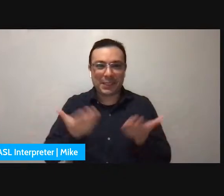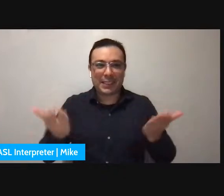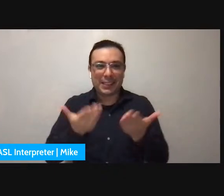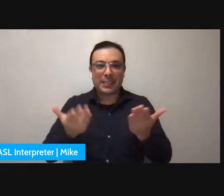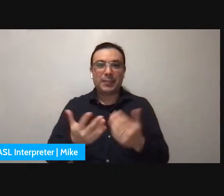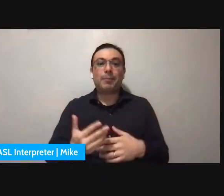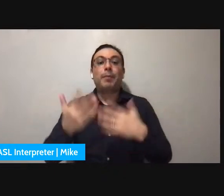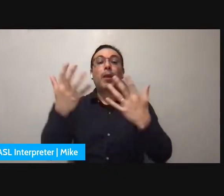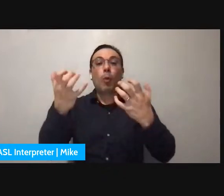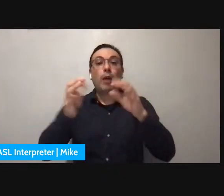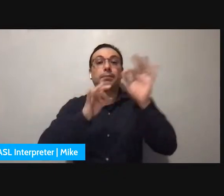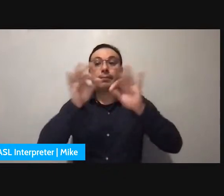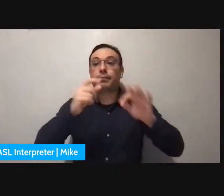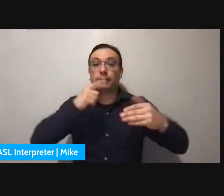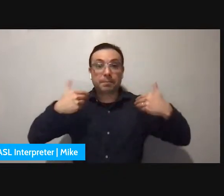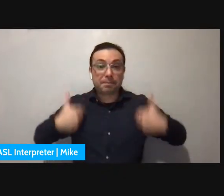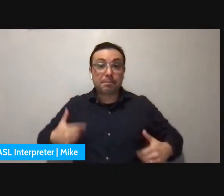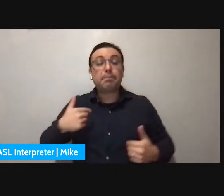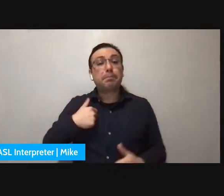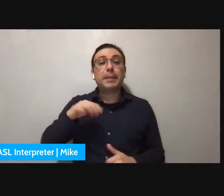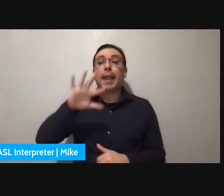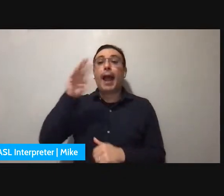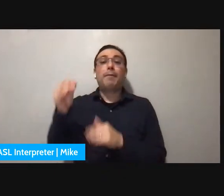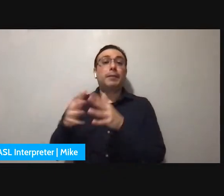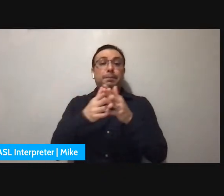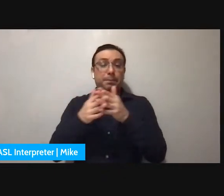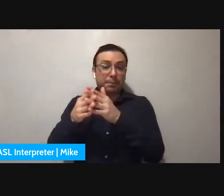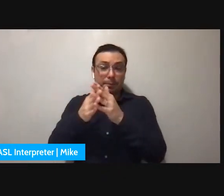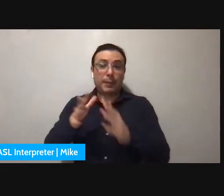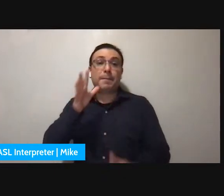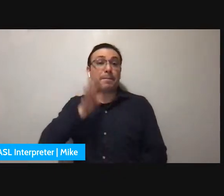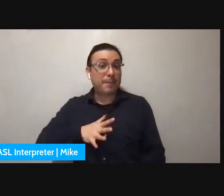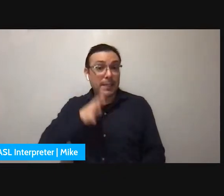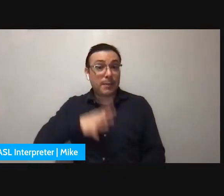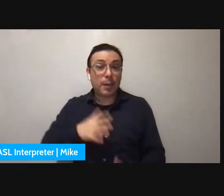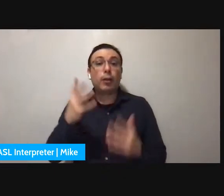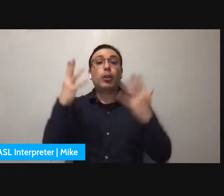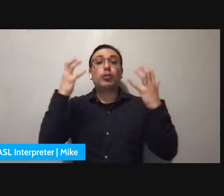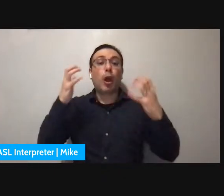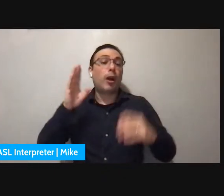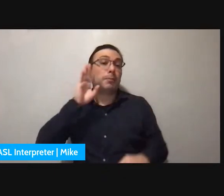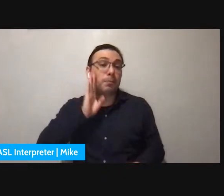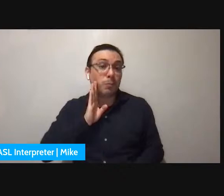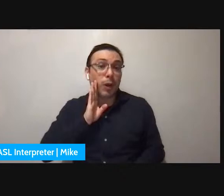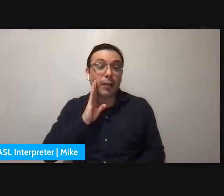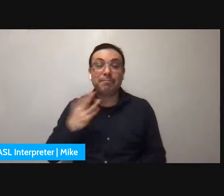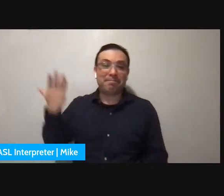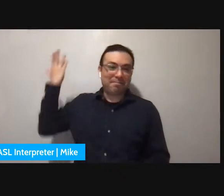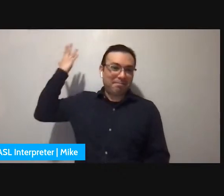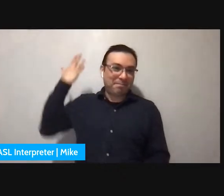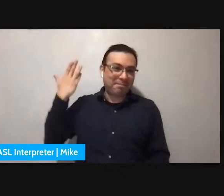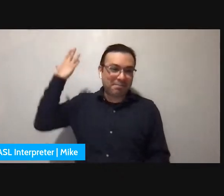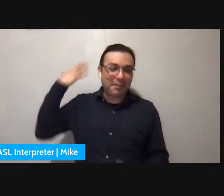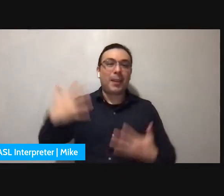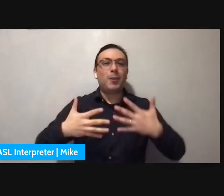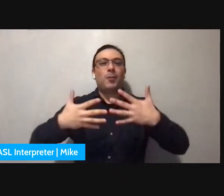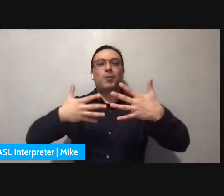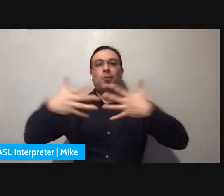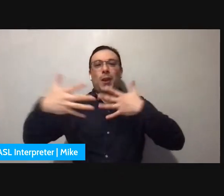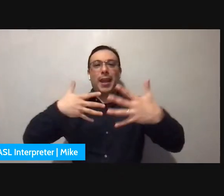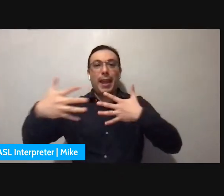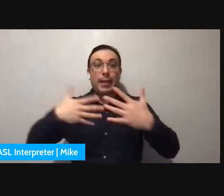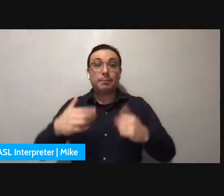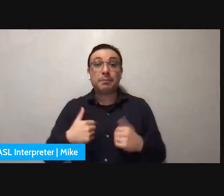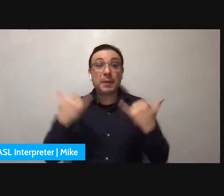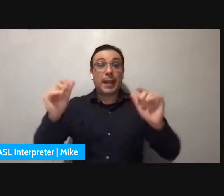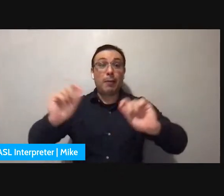may be watching, but I'm an African-American female with dark brown skin sitting against a gray wall. So I'm just going to pull up my